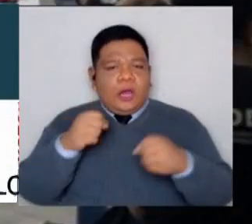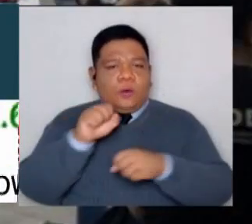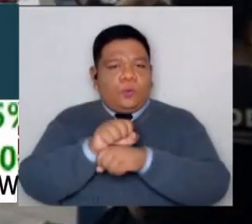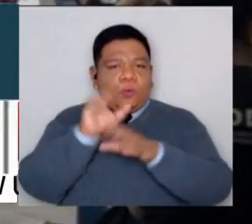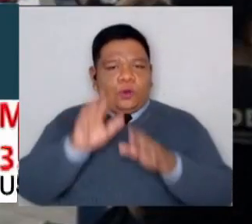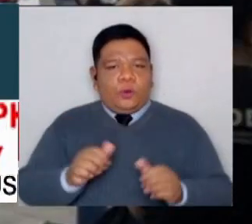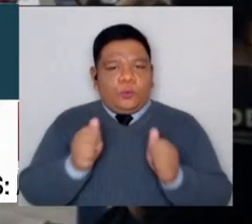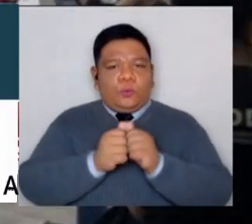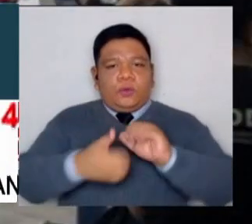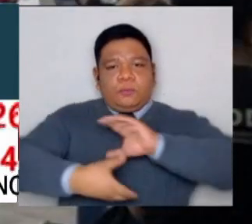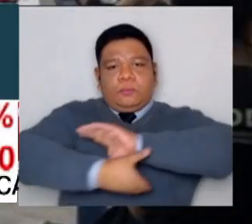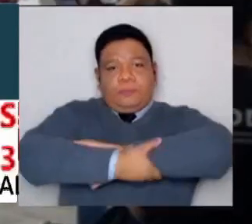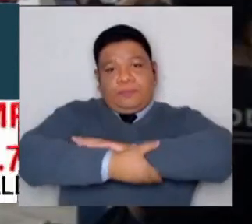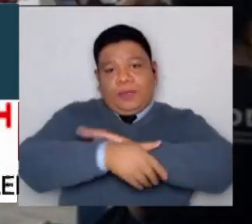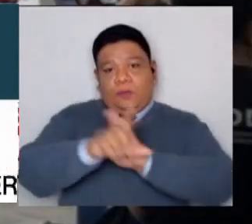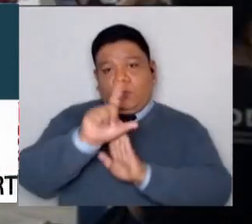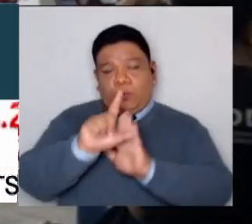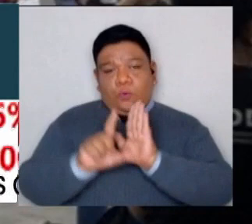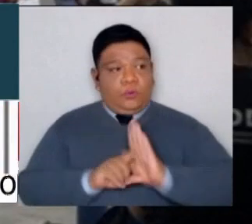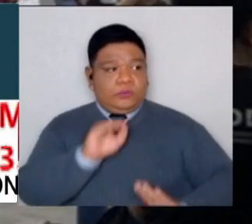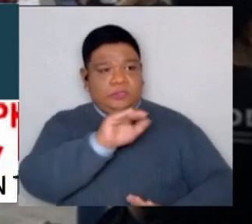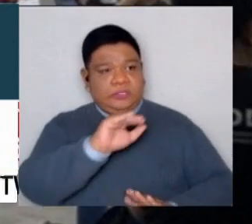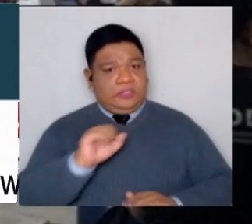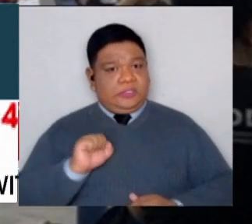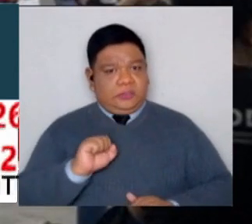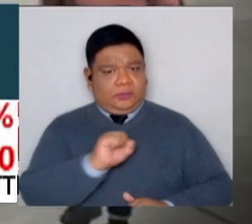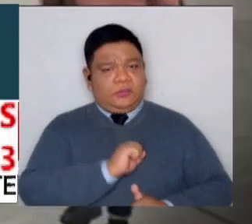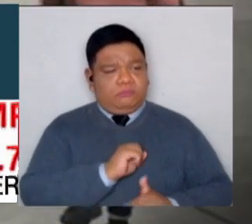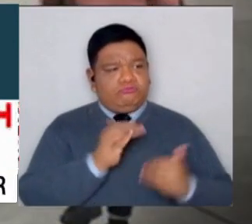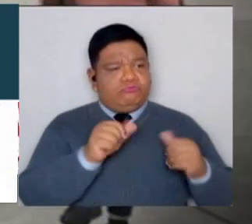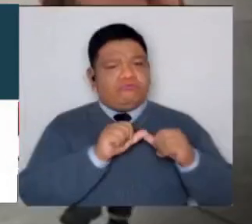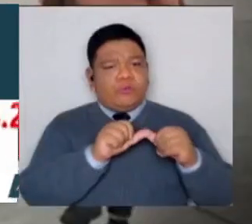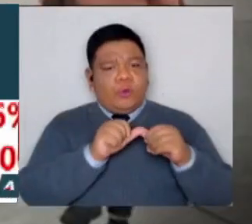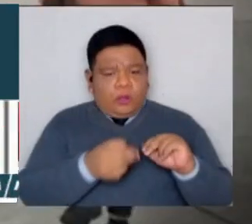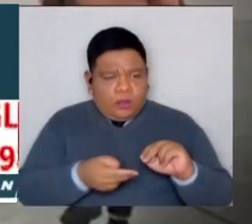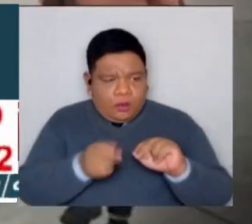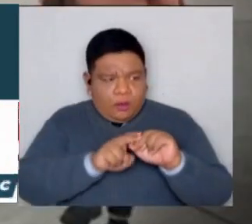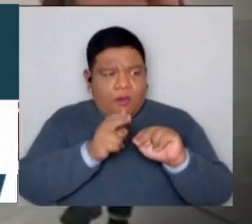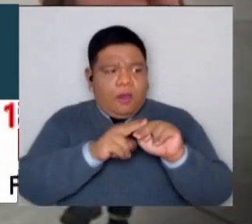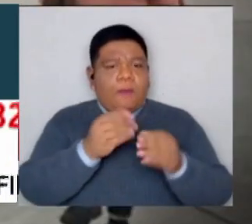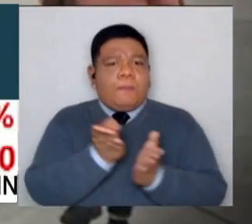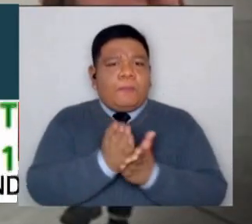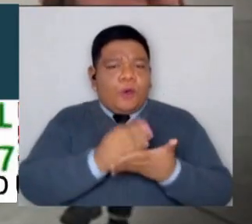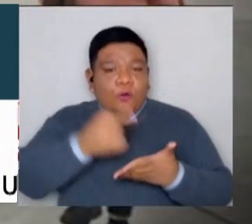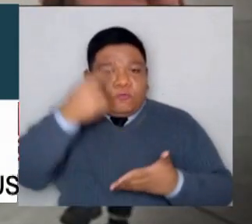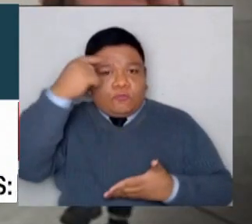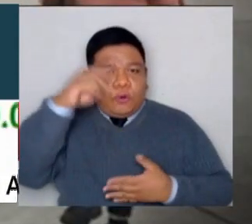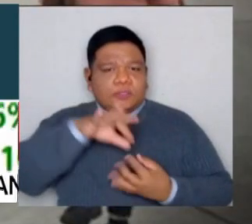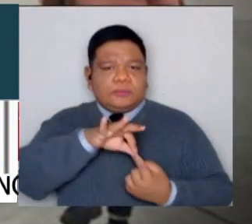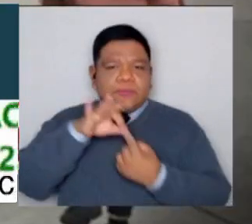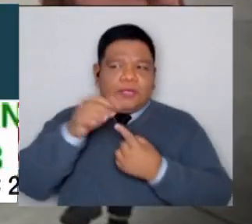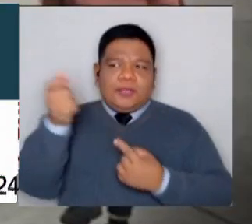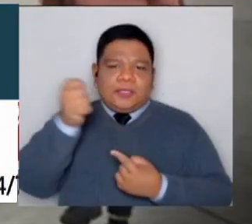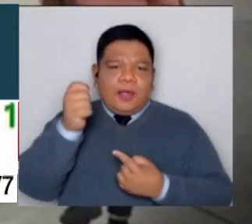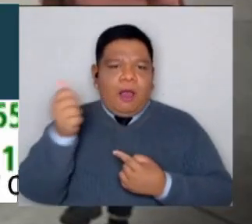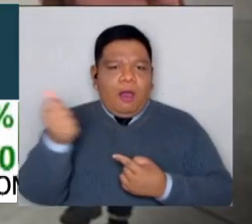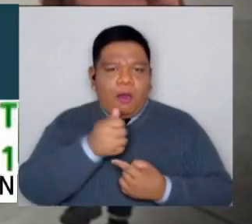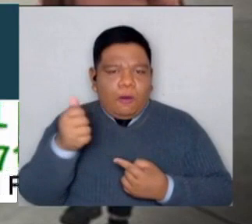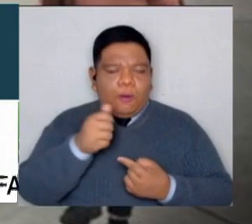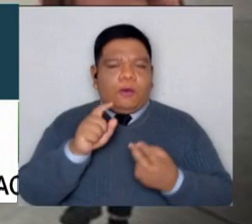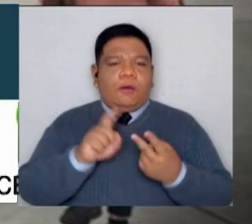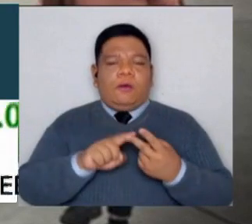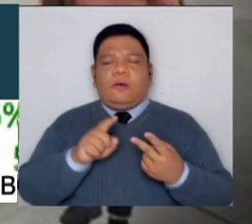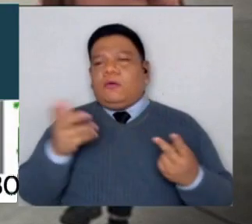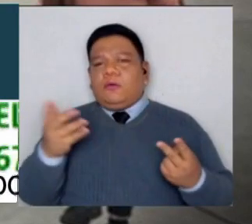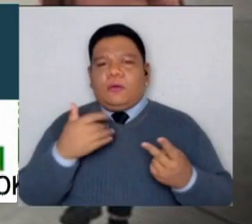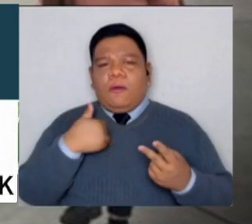They also called on the Senate to assure continued provision of funds for special risk allowance, meals, accommodation, transportation allowance, and